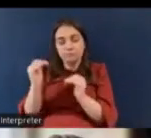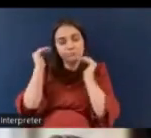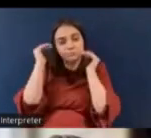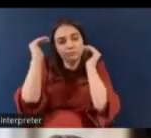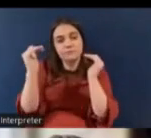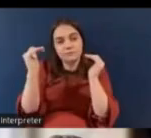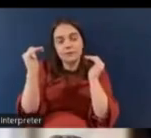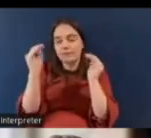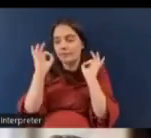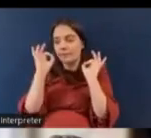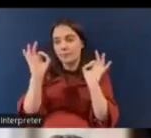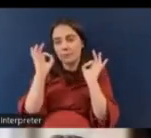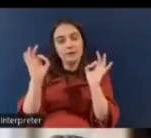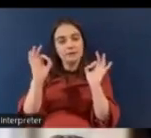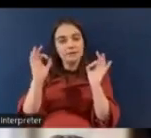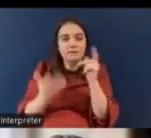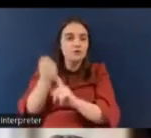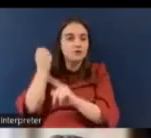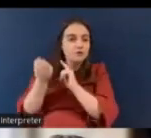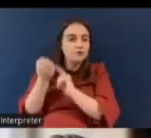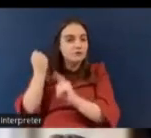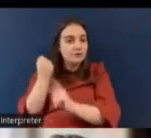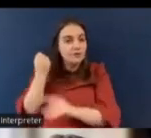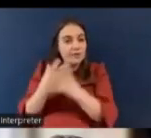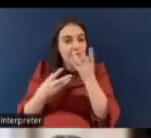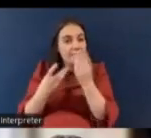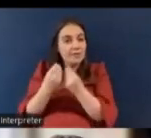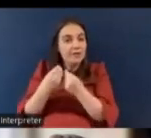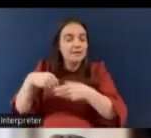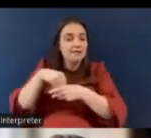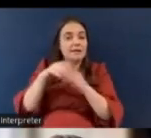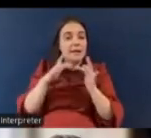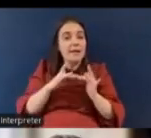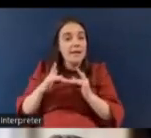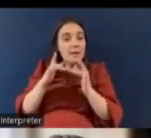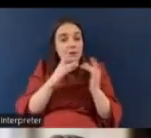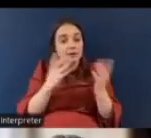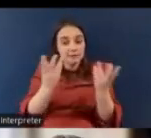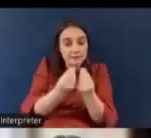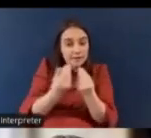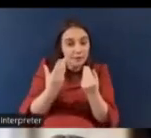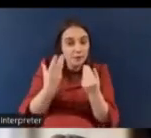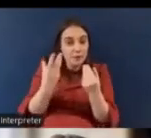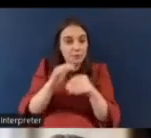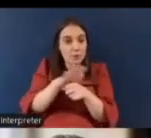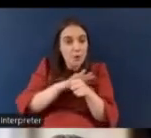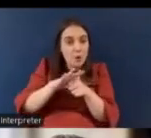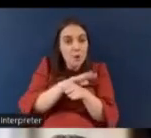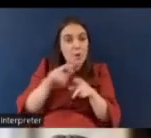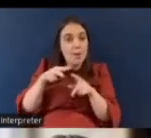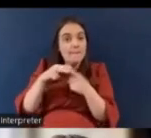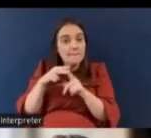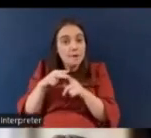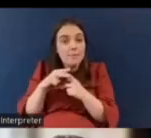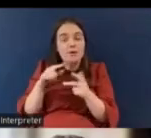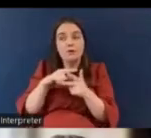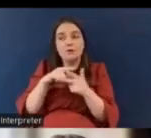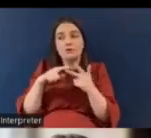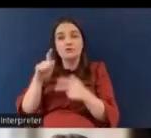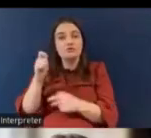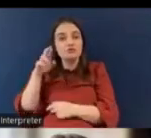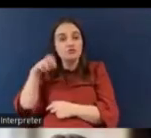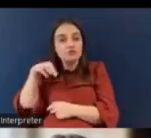in getting things done, in networking with local plumbers and other tradespeople,